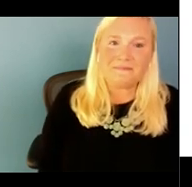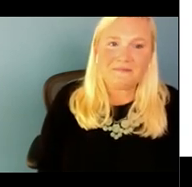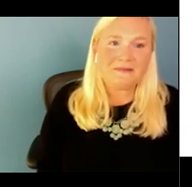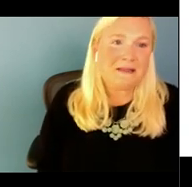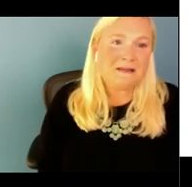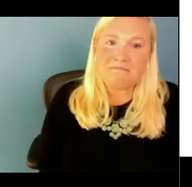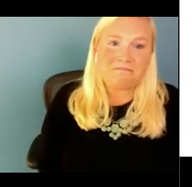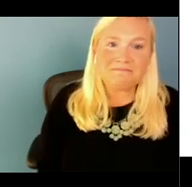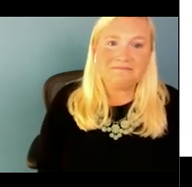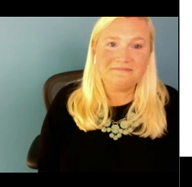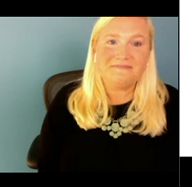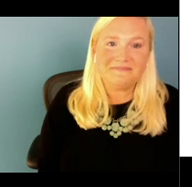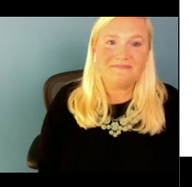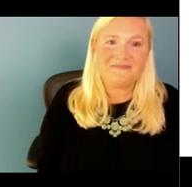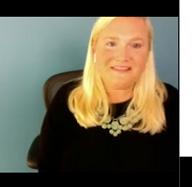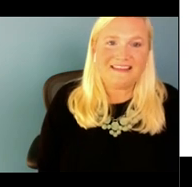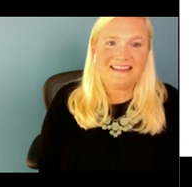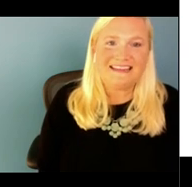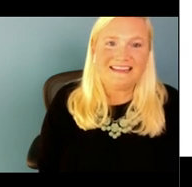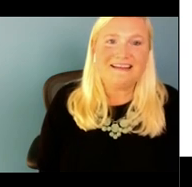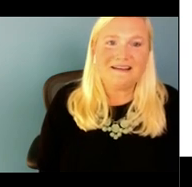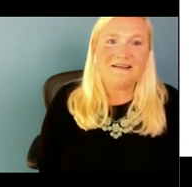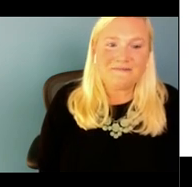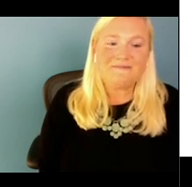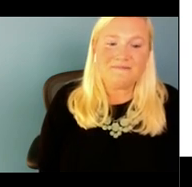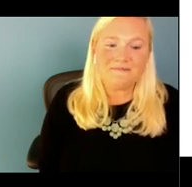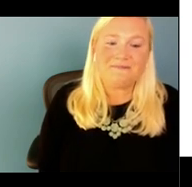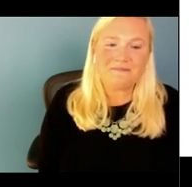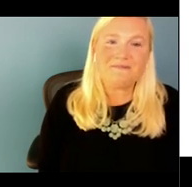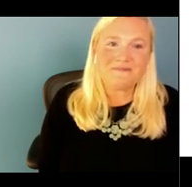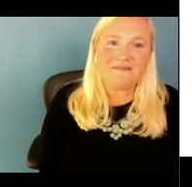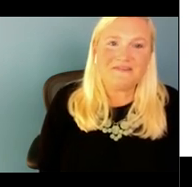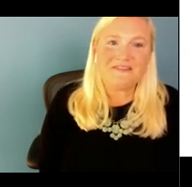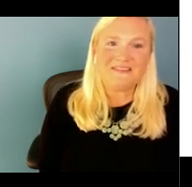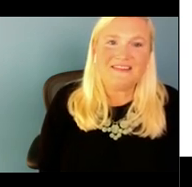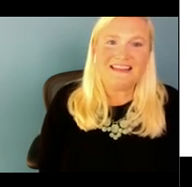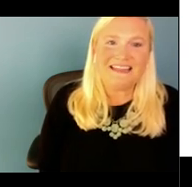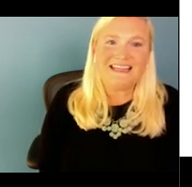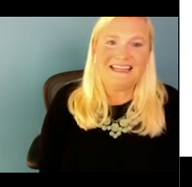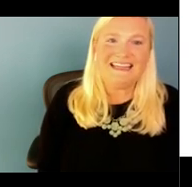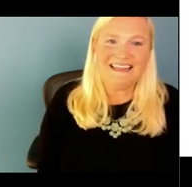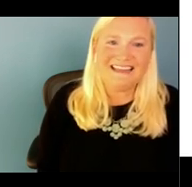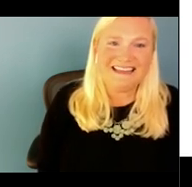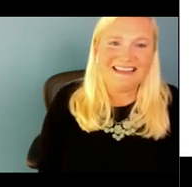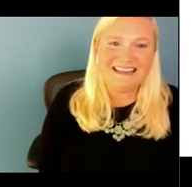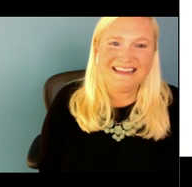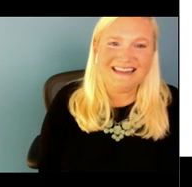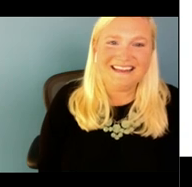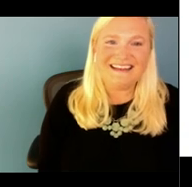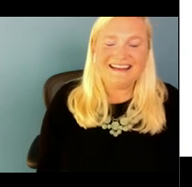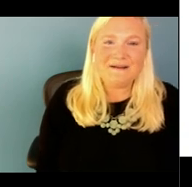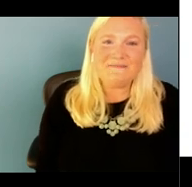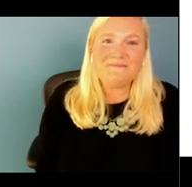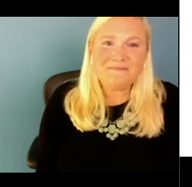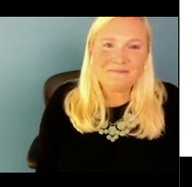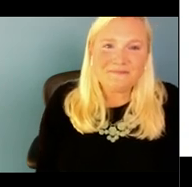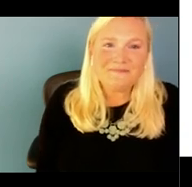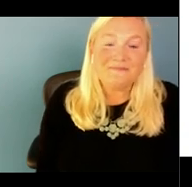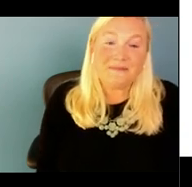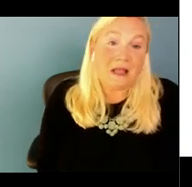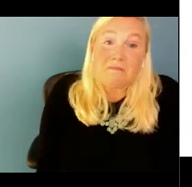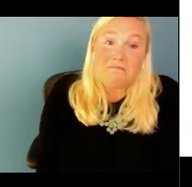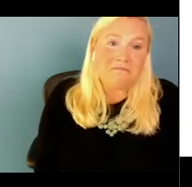doesn't register, but then they hear it from a second person. It's like, oh, I just heard this great thing. And you think, oh, I said